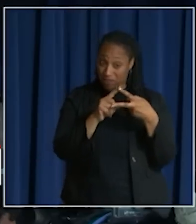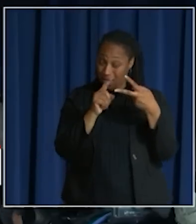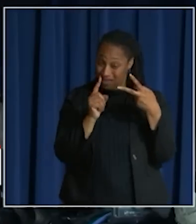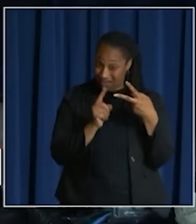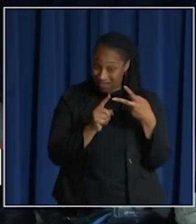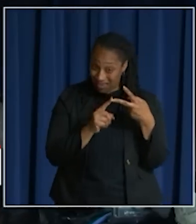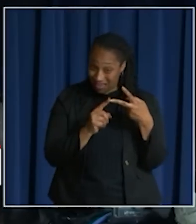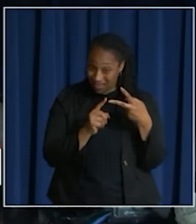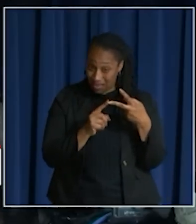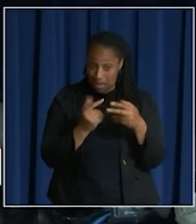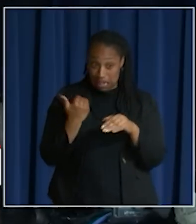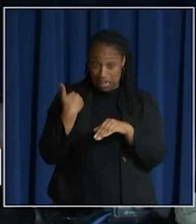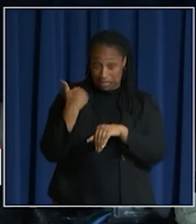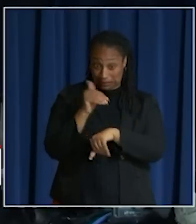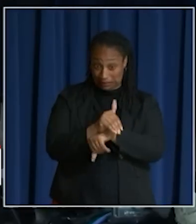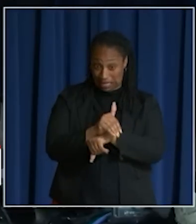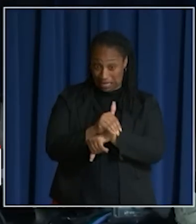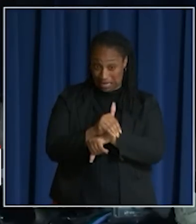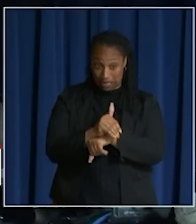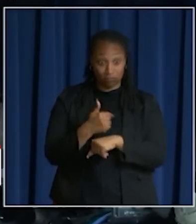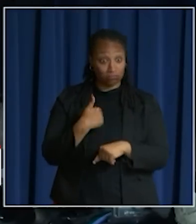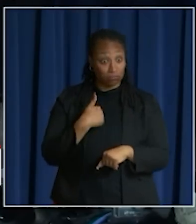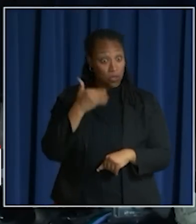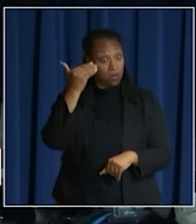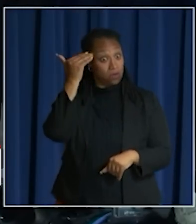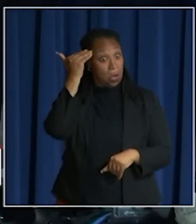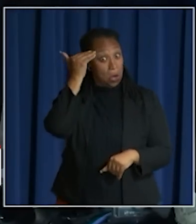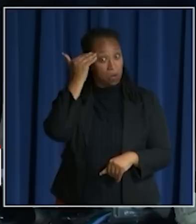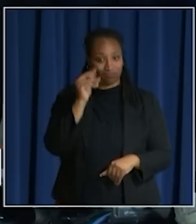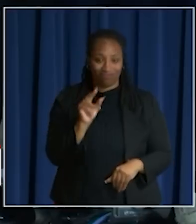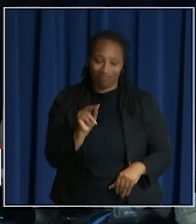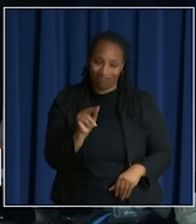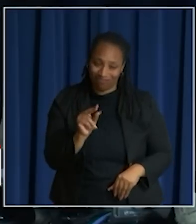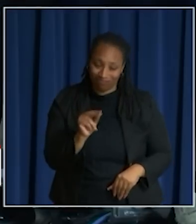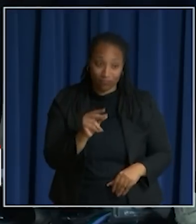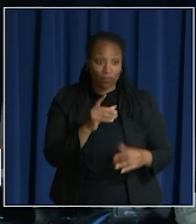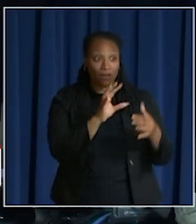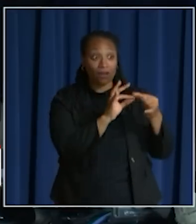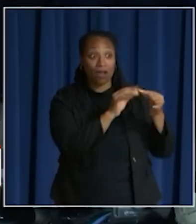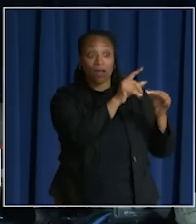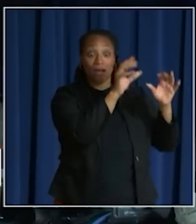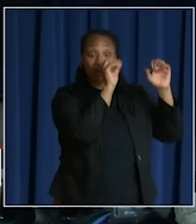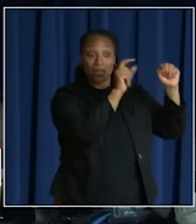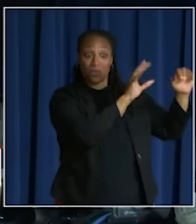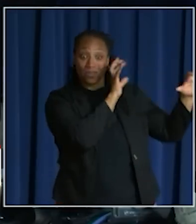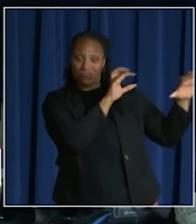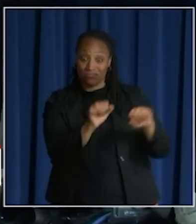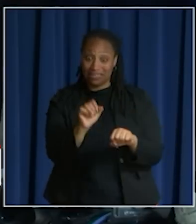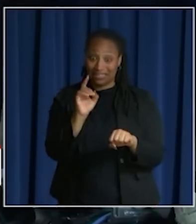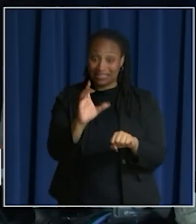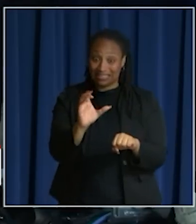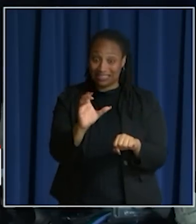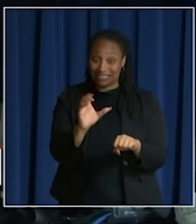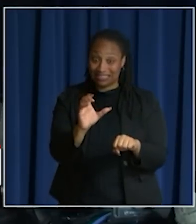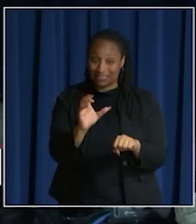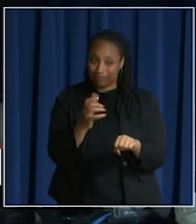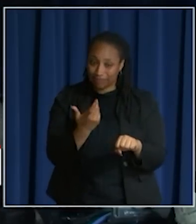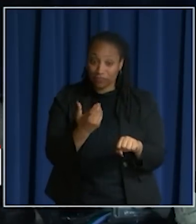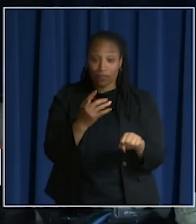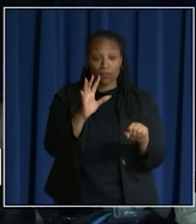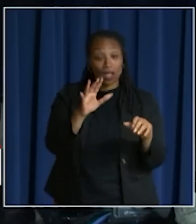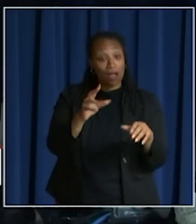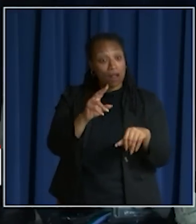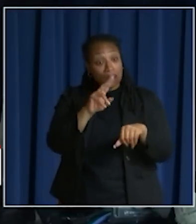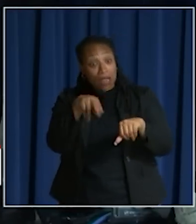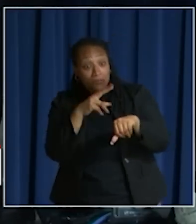would announce that they were going to call up the National Guard. I had one brief phone